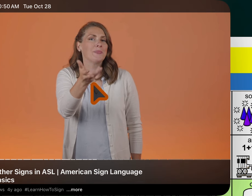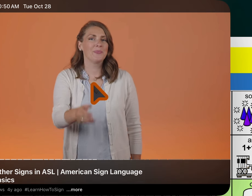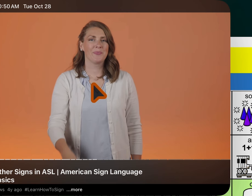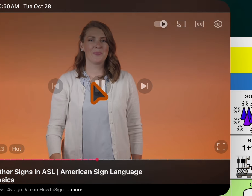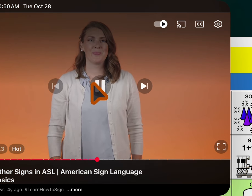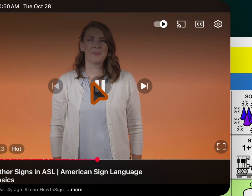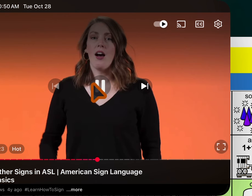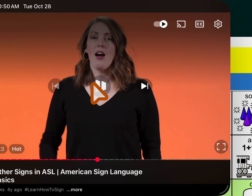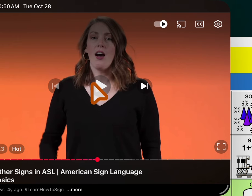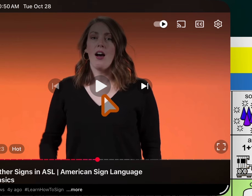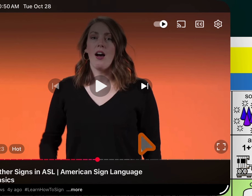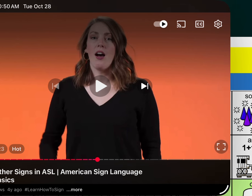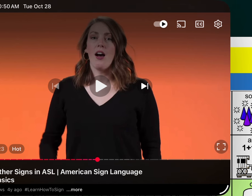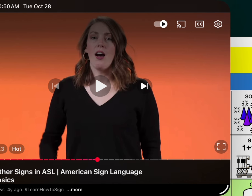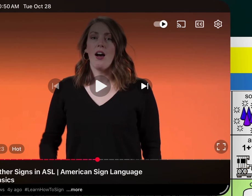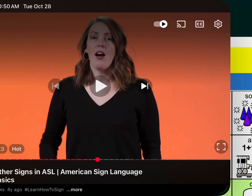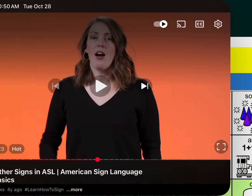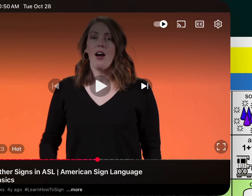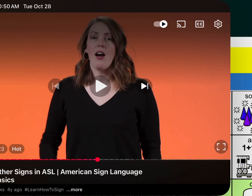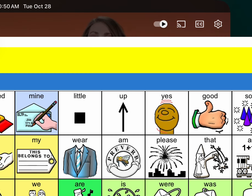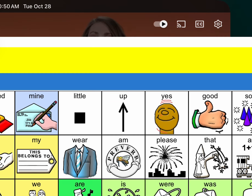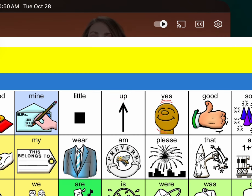Warm.